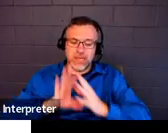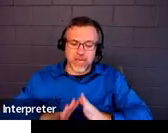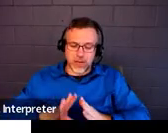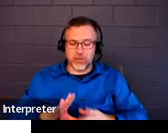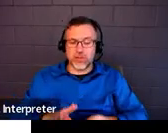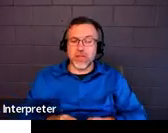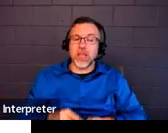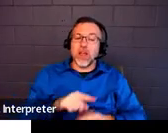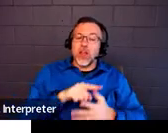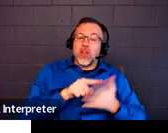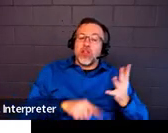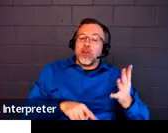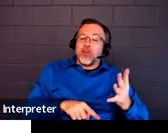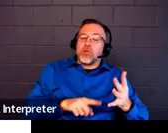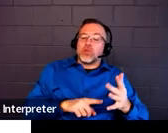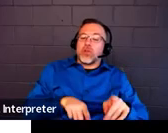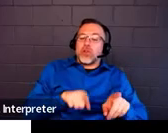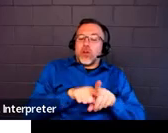also